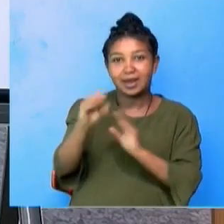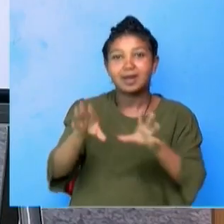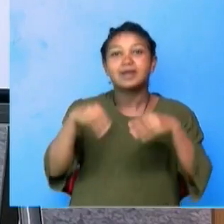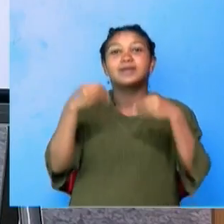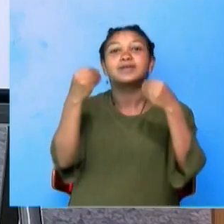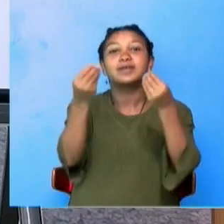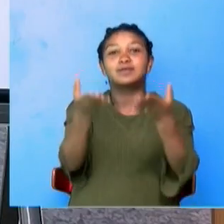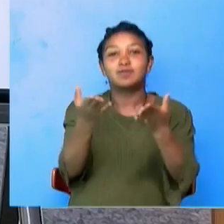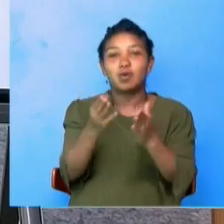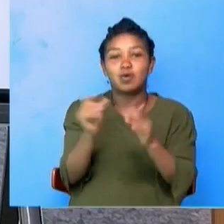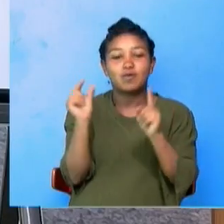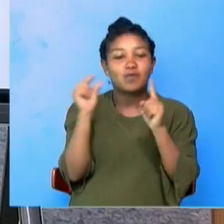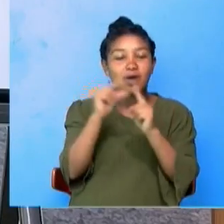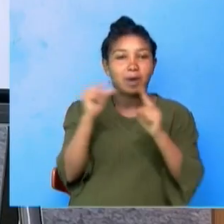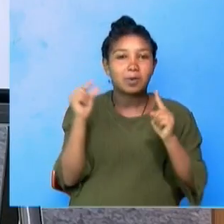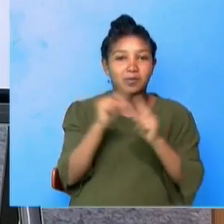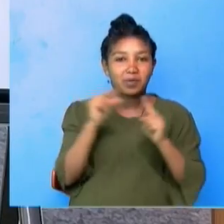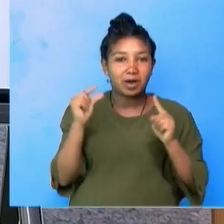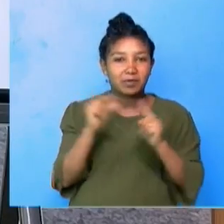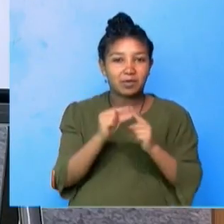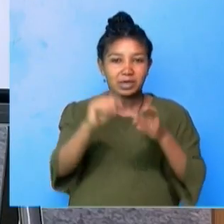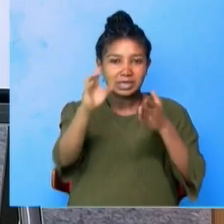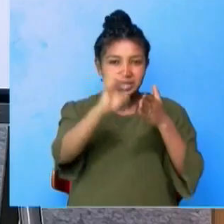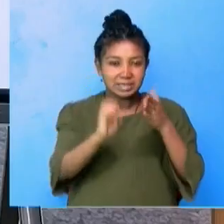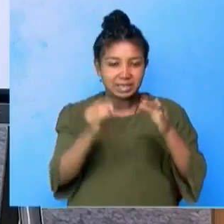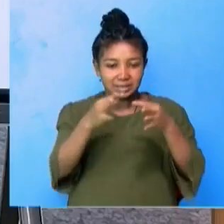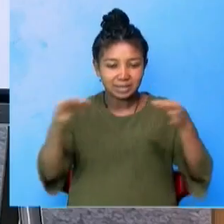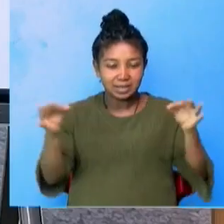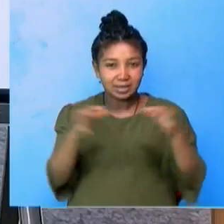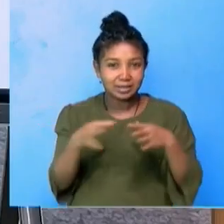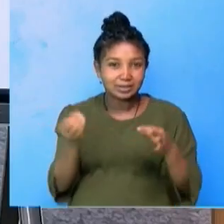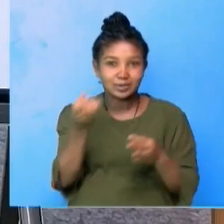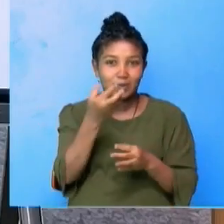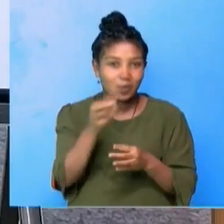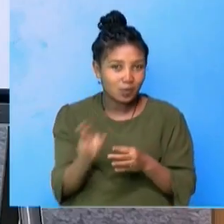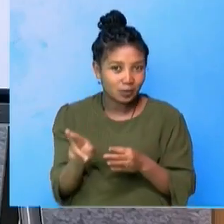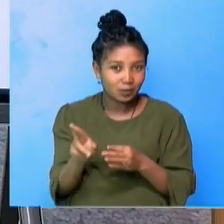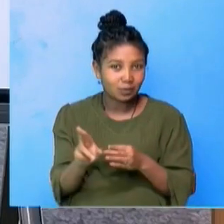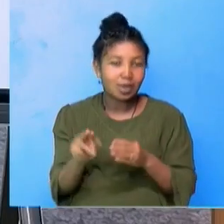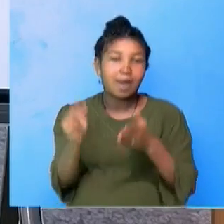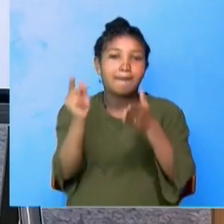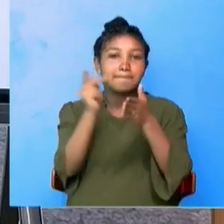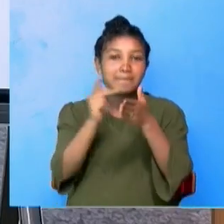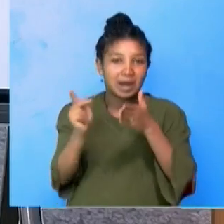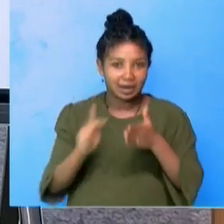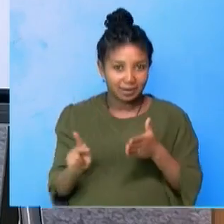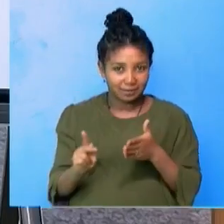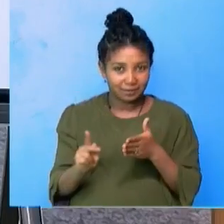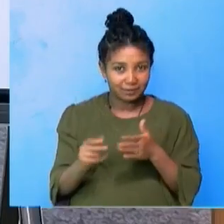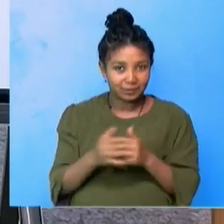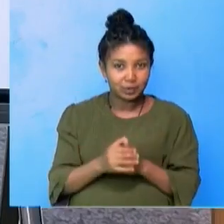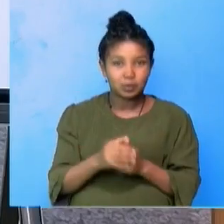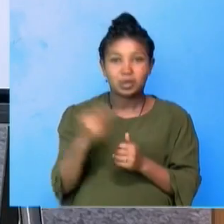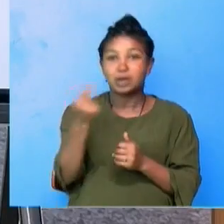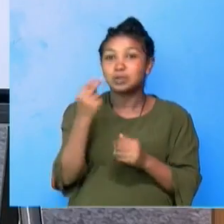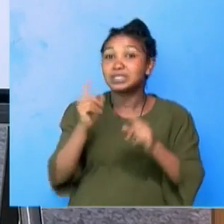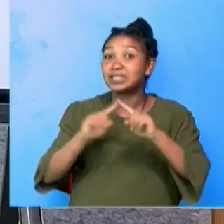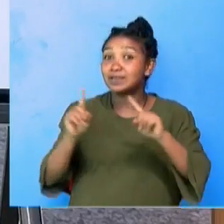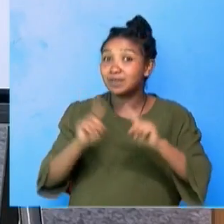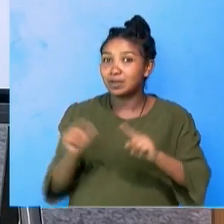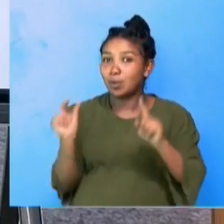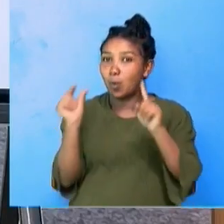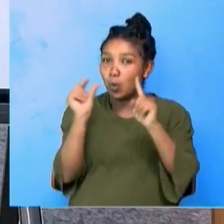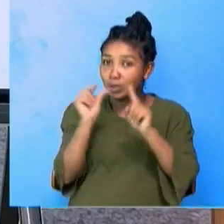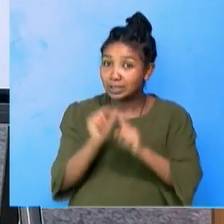gives more vocabularies for our essay, sentences, and also paragraphs. So we can use different